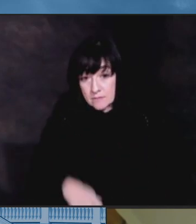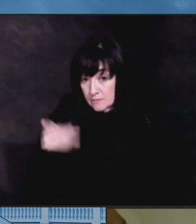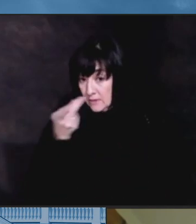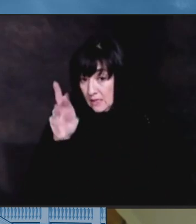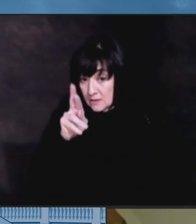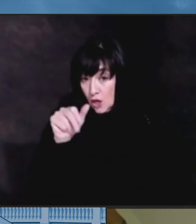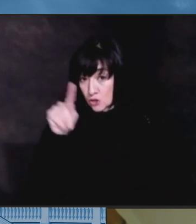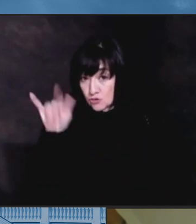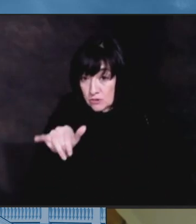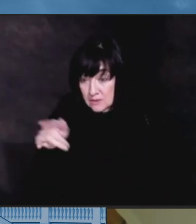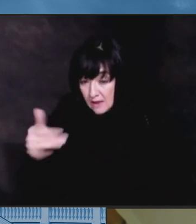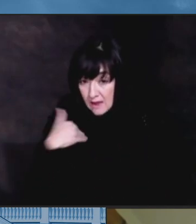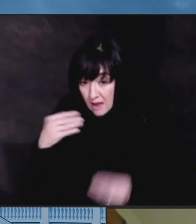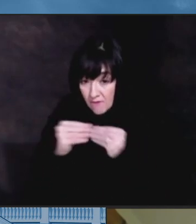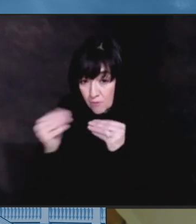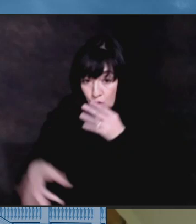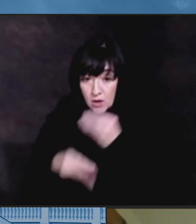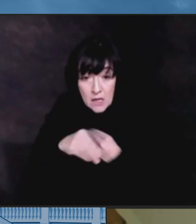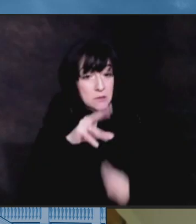perfectly.